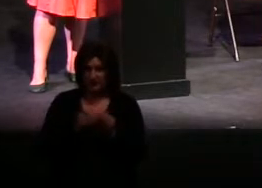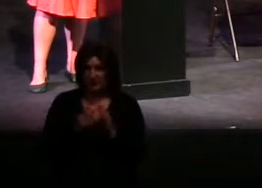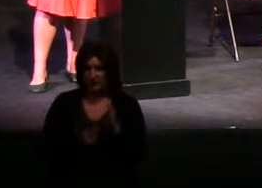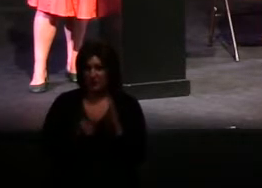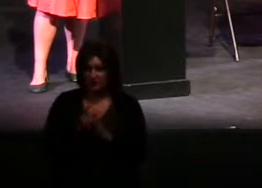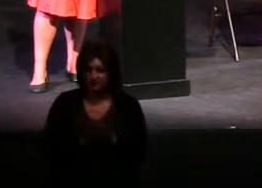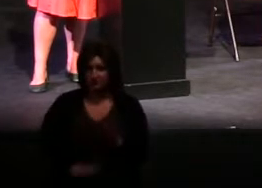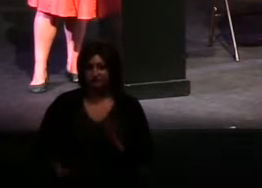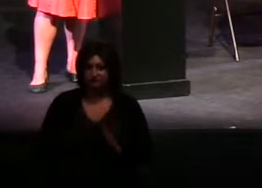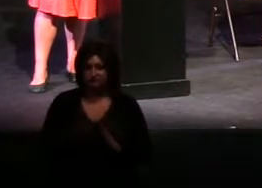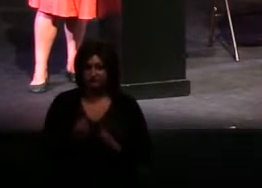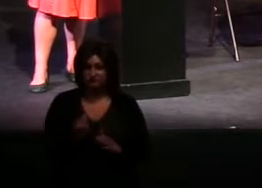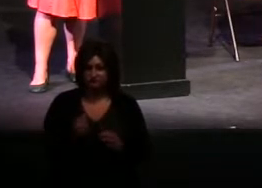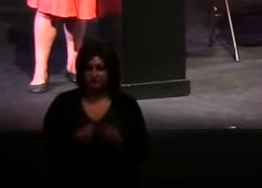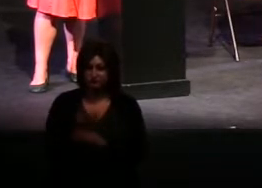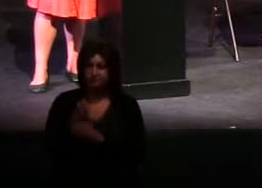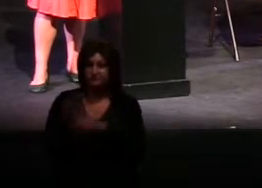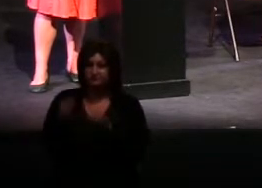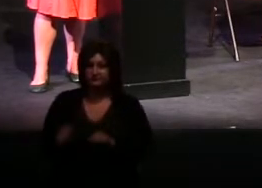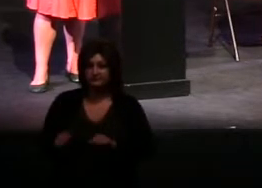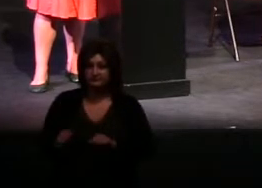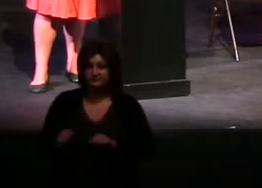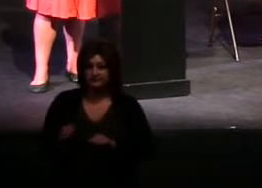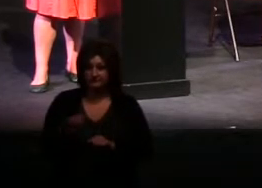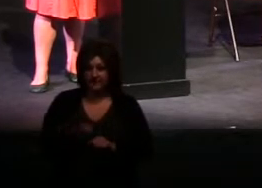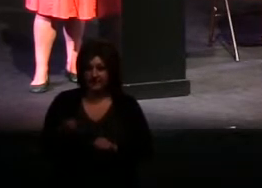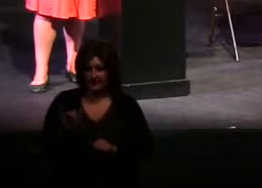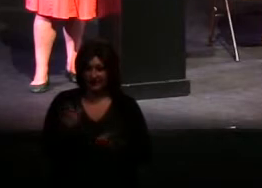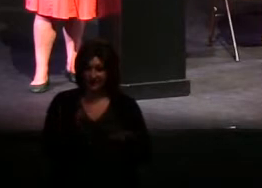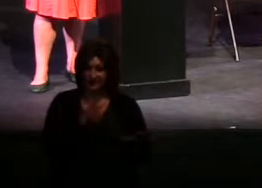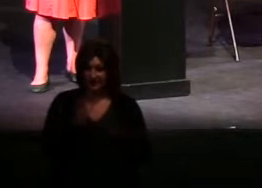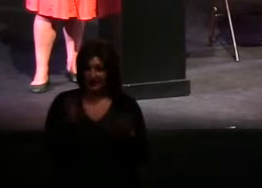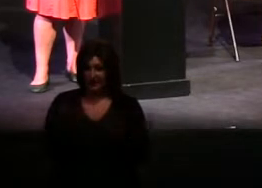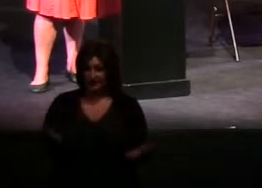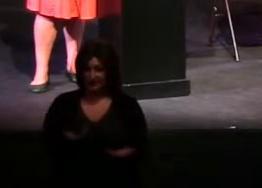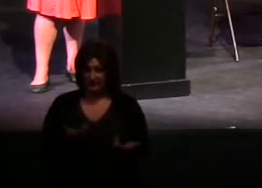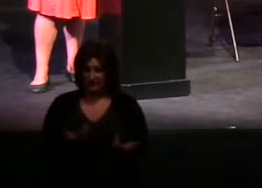land. Arable, likely to err we are.